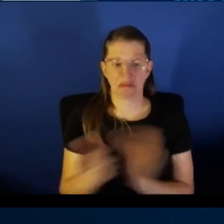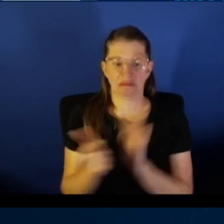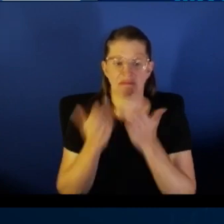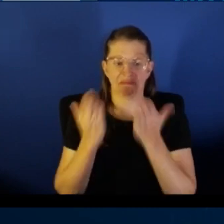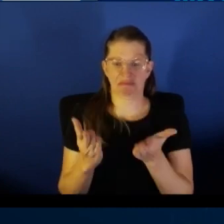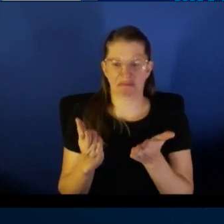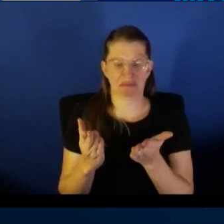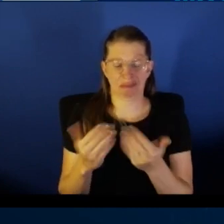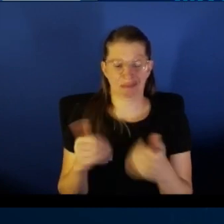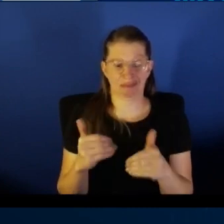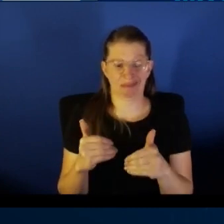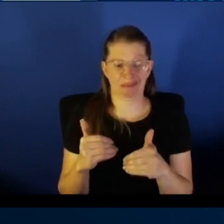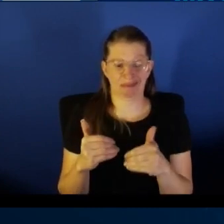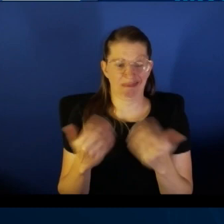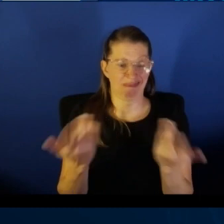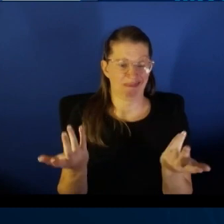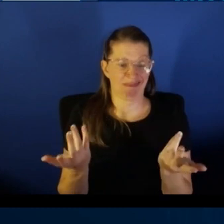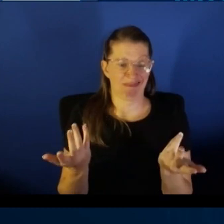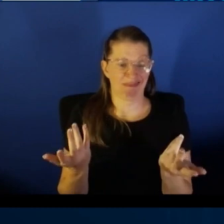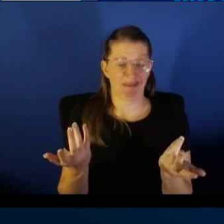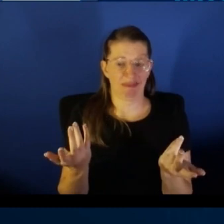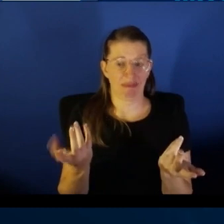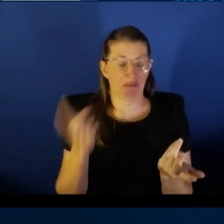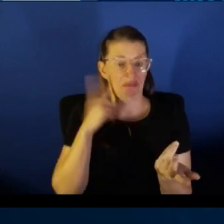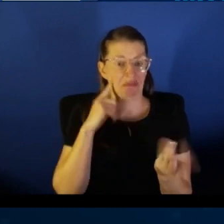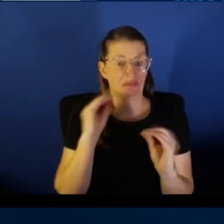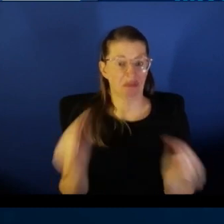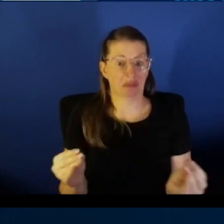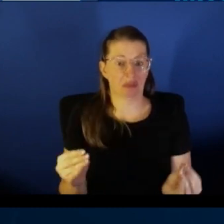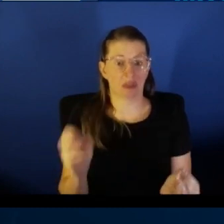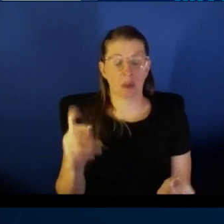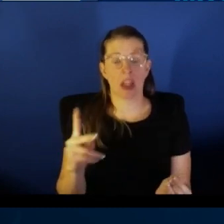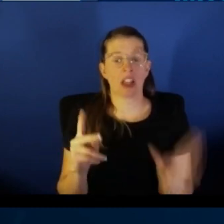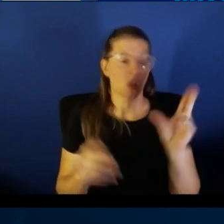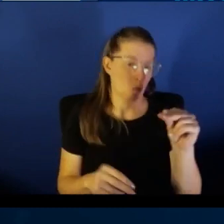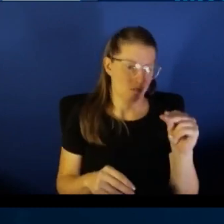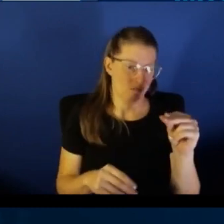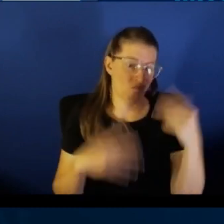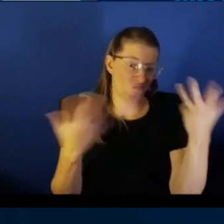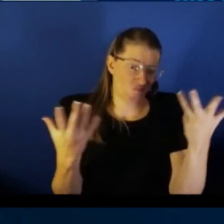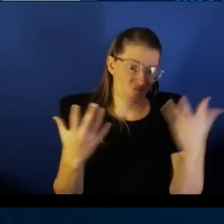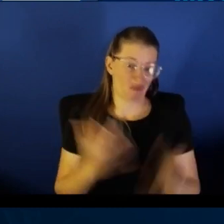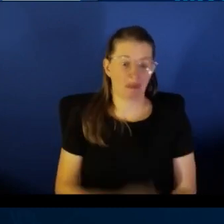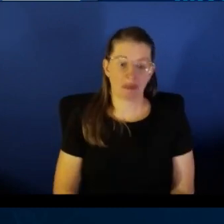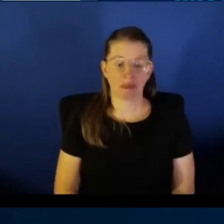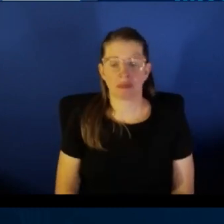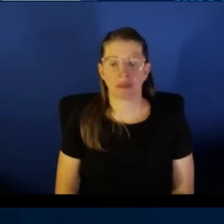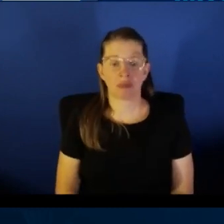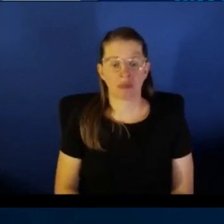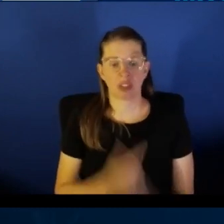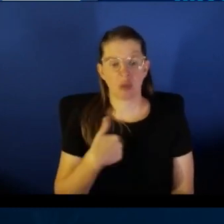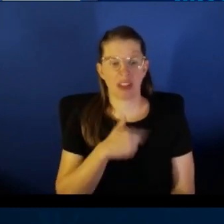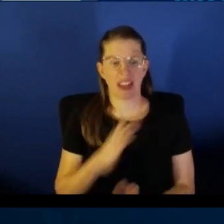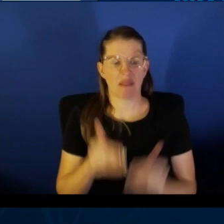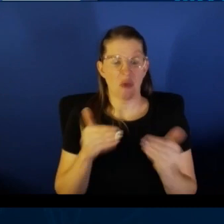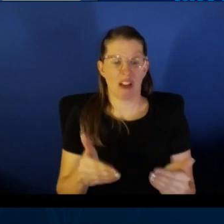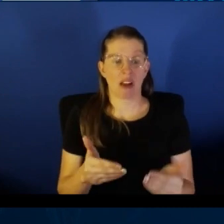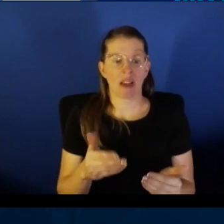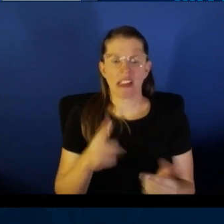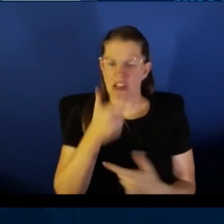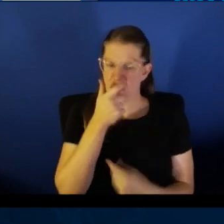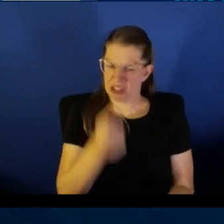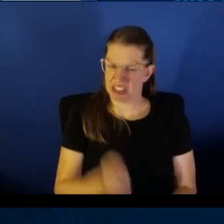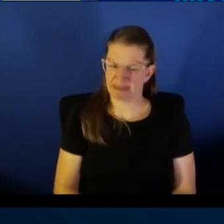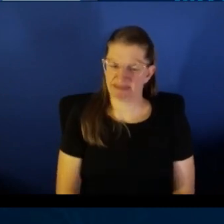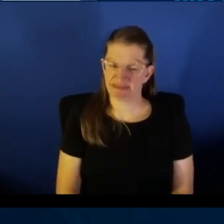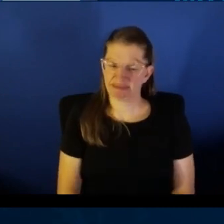that. No. Okay, well then I'm going to go with a no on that one. If you haven't heard about it, I feel pretty good. We can move on. But interesting to bring that